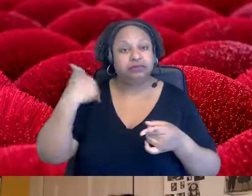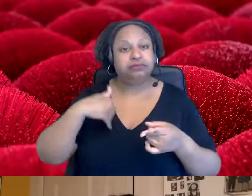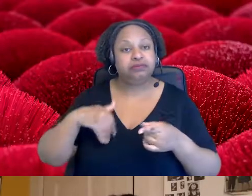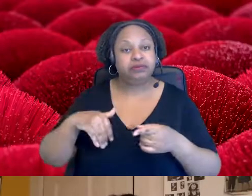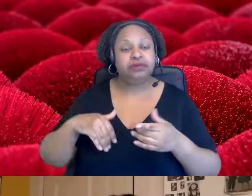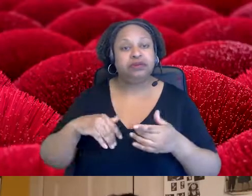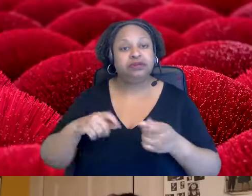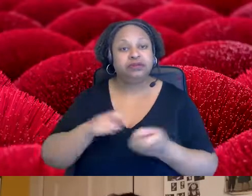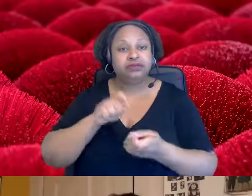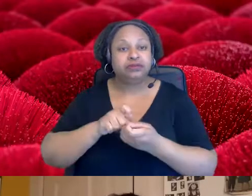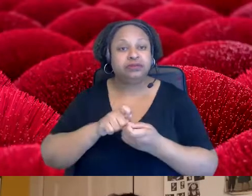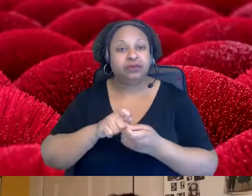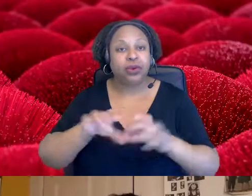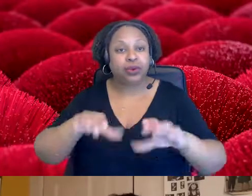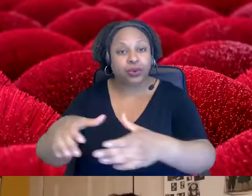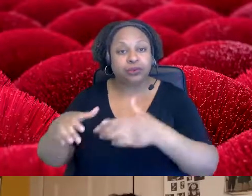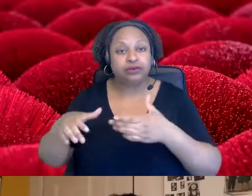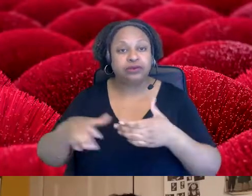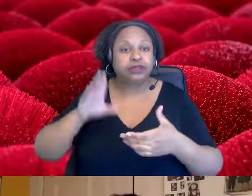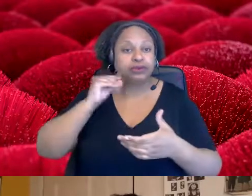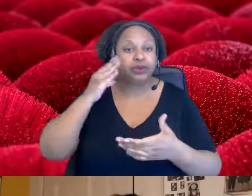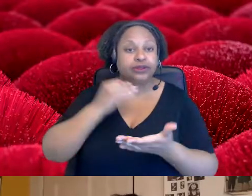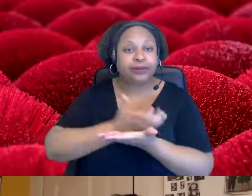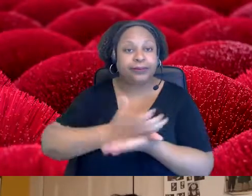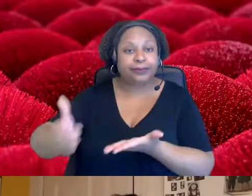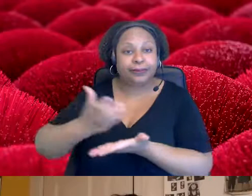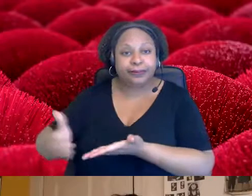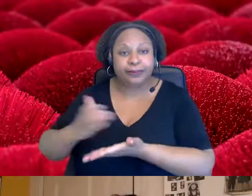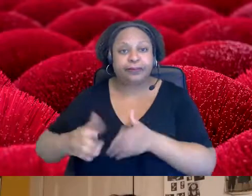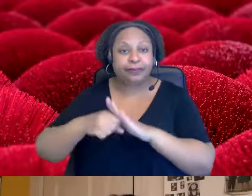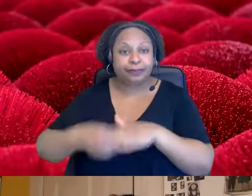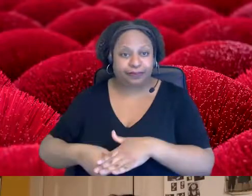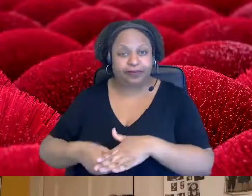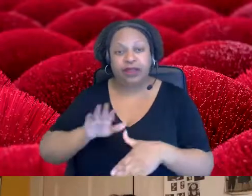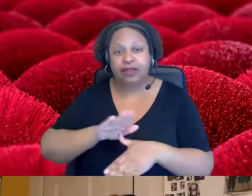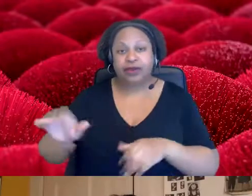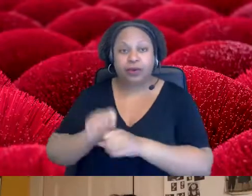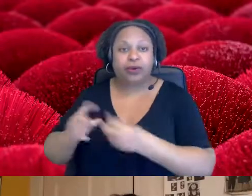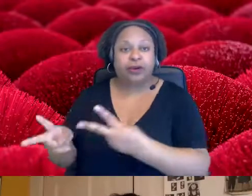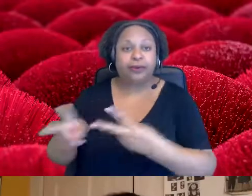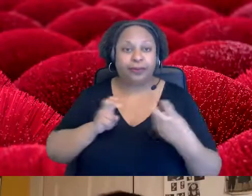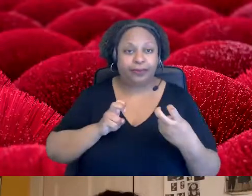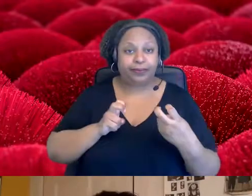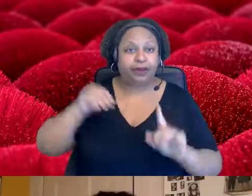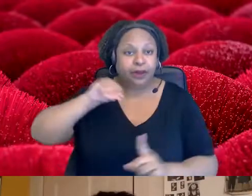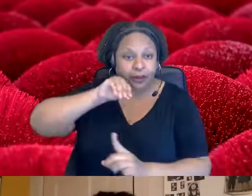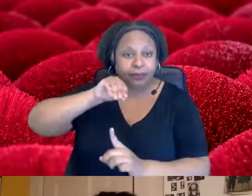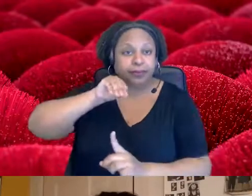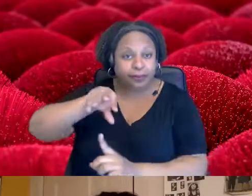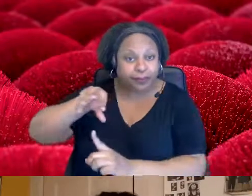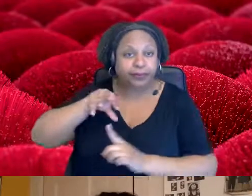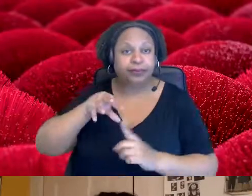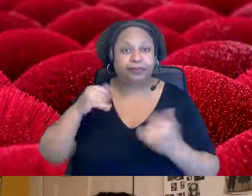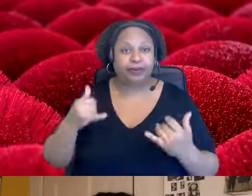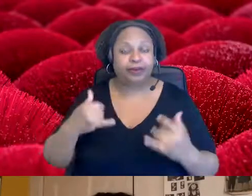their work. And now it feels like, you know, because the, you know, pandemic has kind of, you know, organizations are a reflection